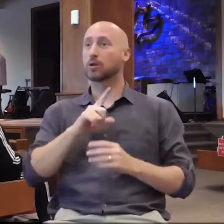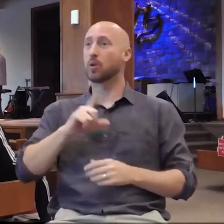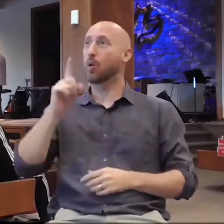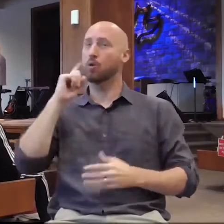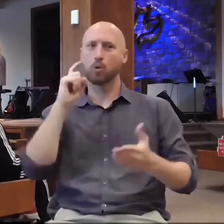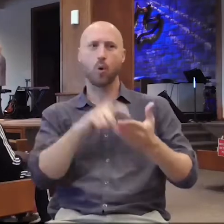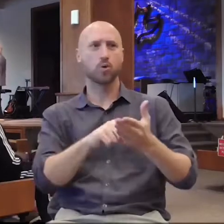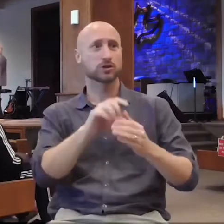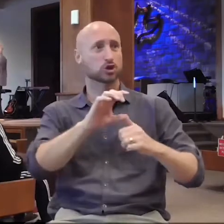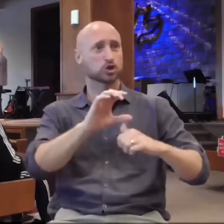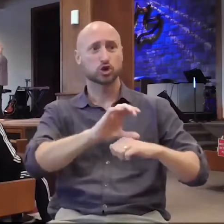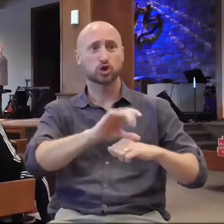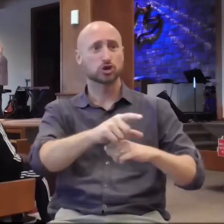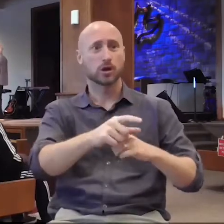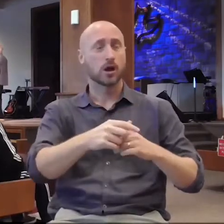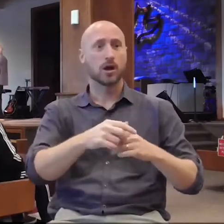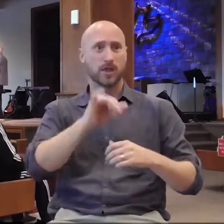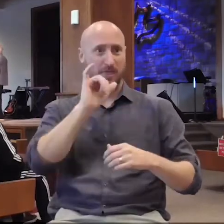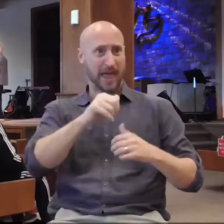I didn't save you